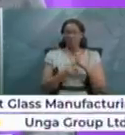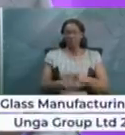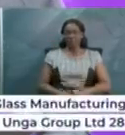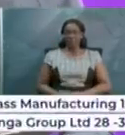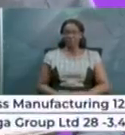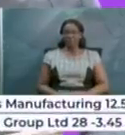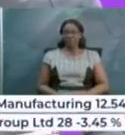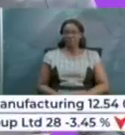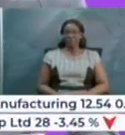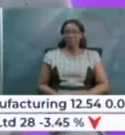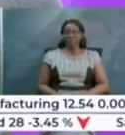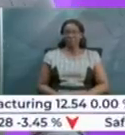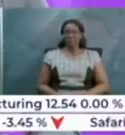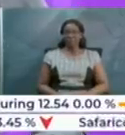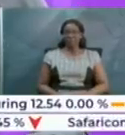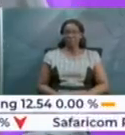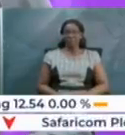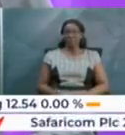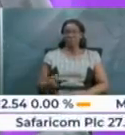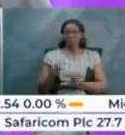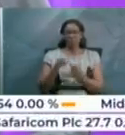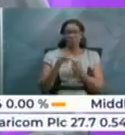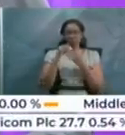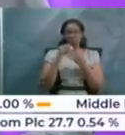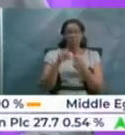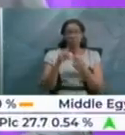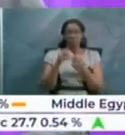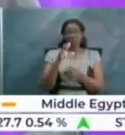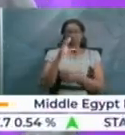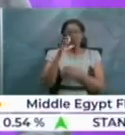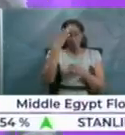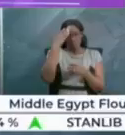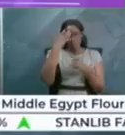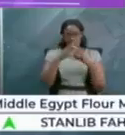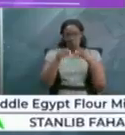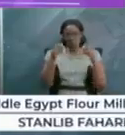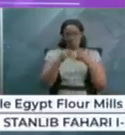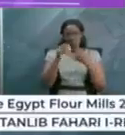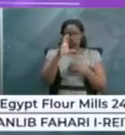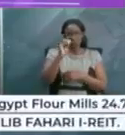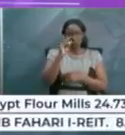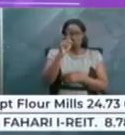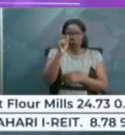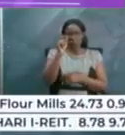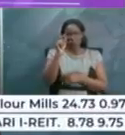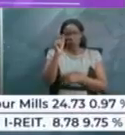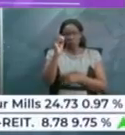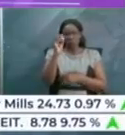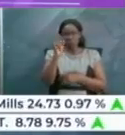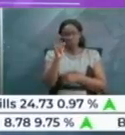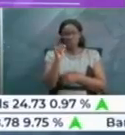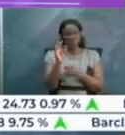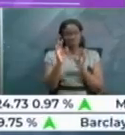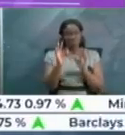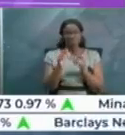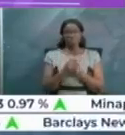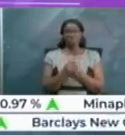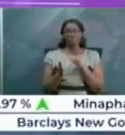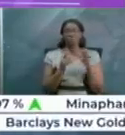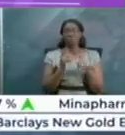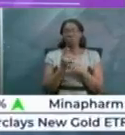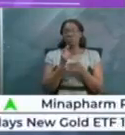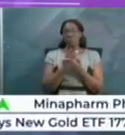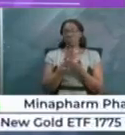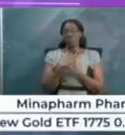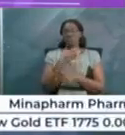Wow. Yeah, and they're pretty unique cotton fabric also. Wow, that's amazing. Like she's done some good work into it. And one thing I like about the